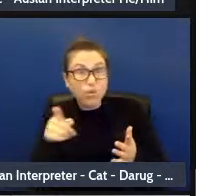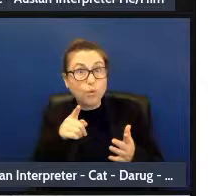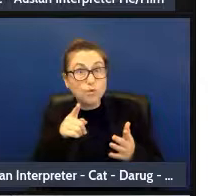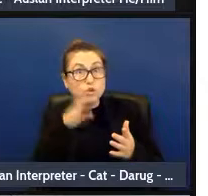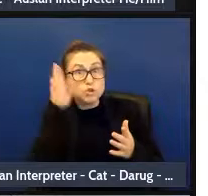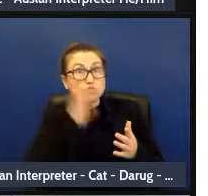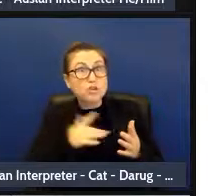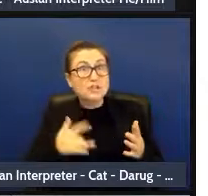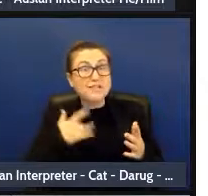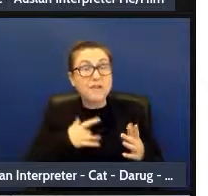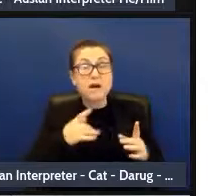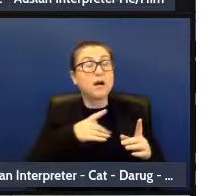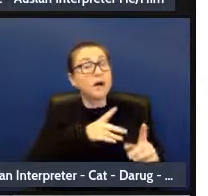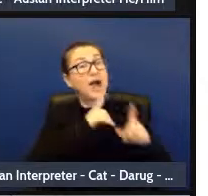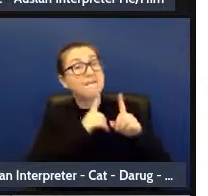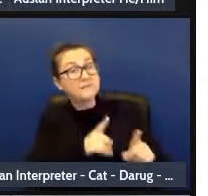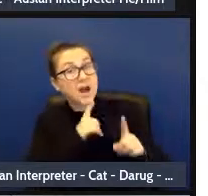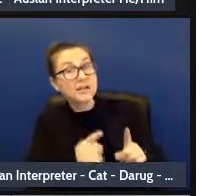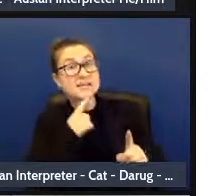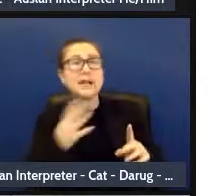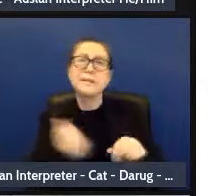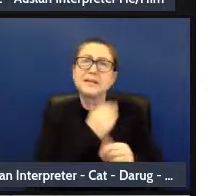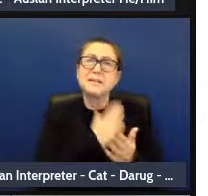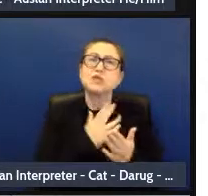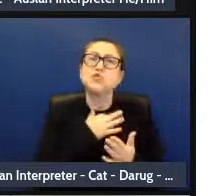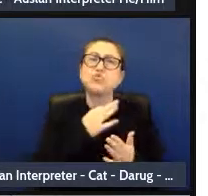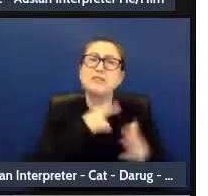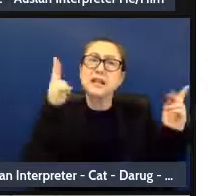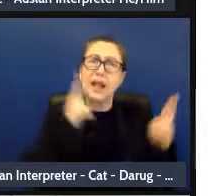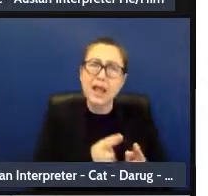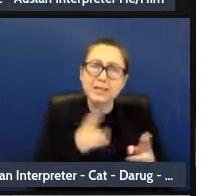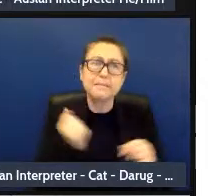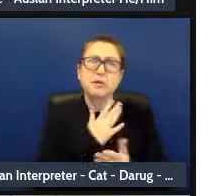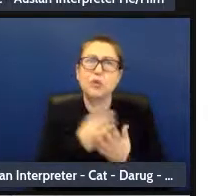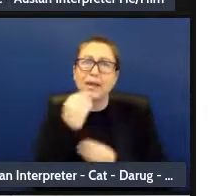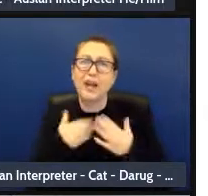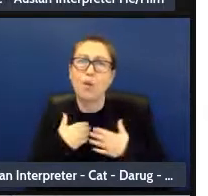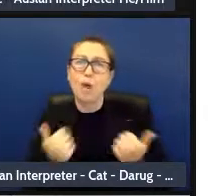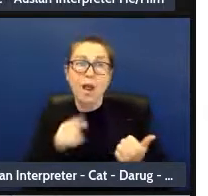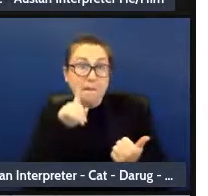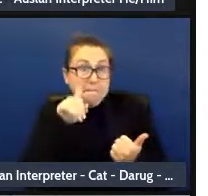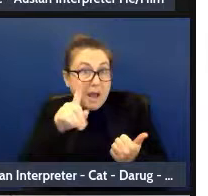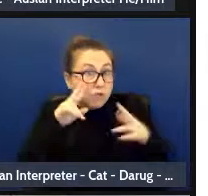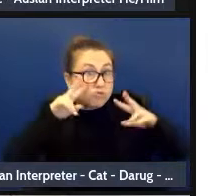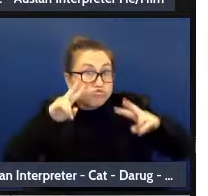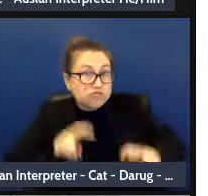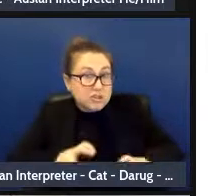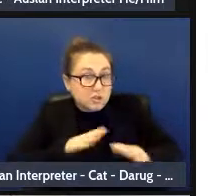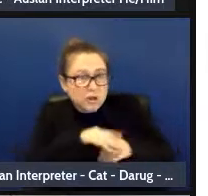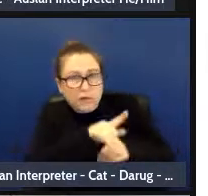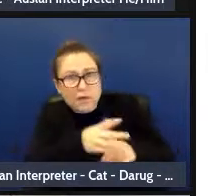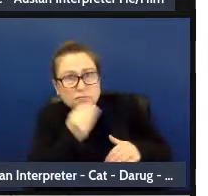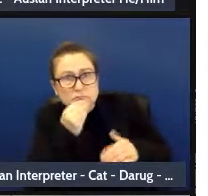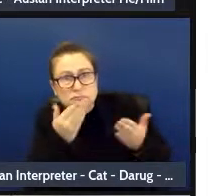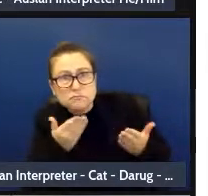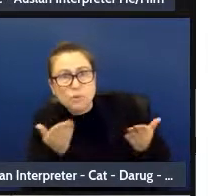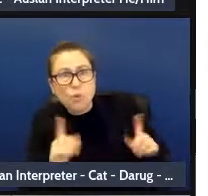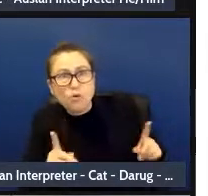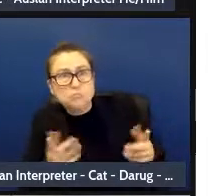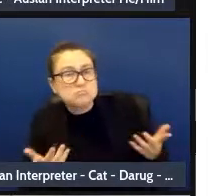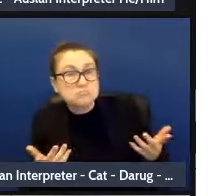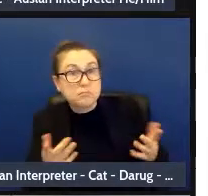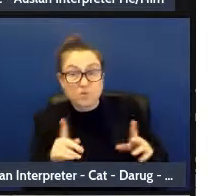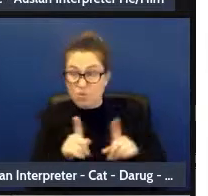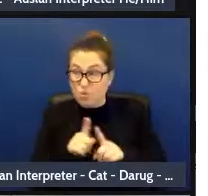eat a healthy diet to lower your risk, but there's been no research looking at what you're eating now and whether